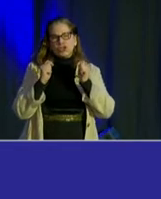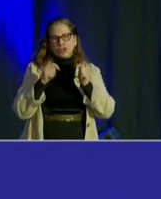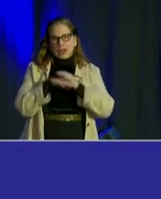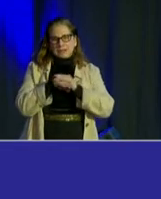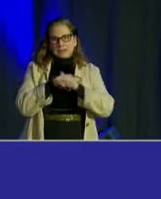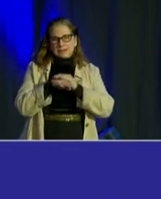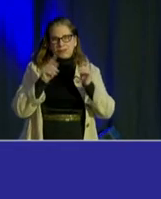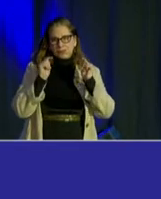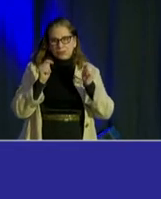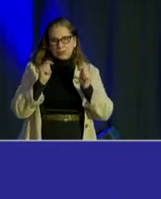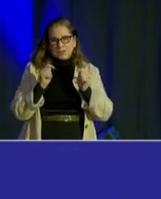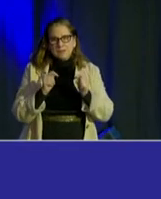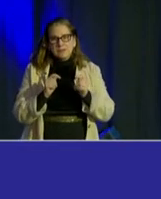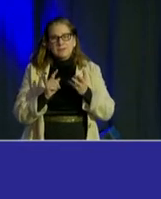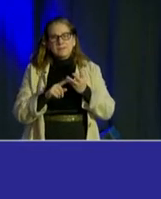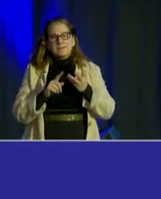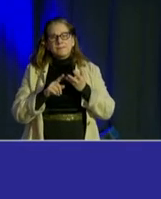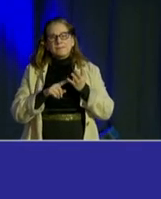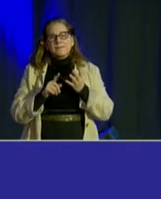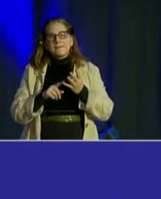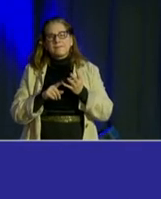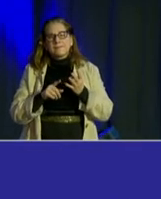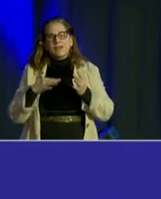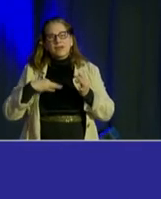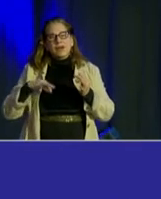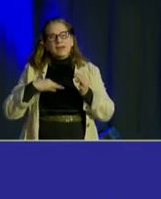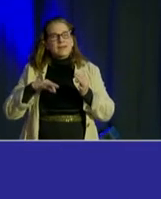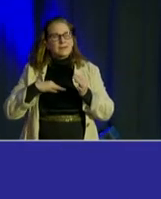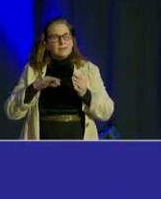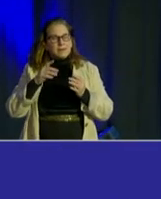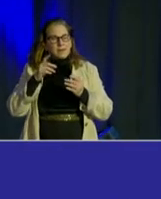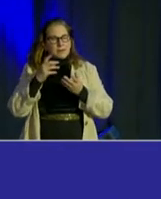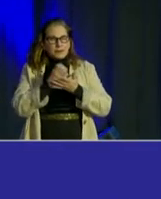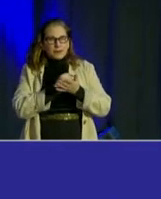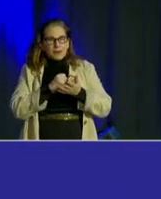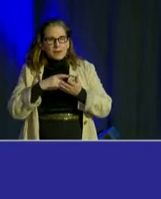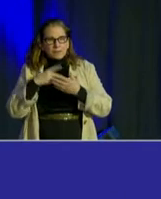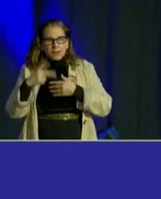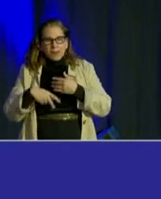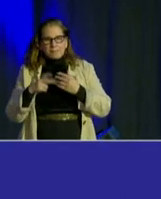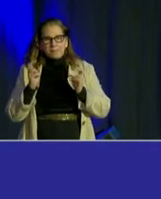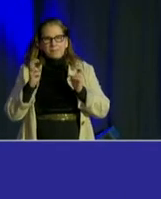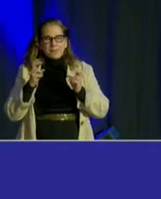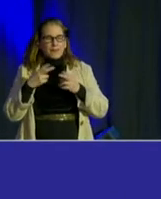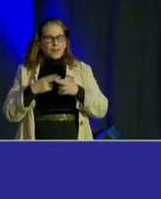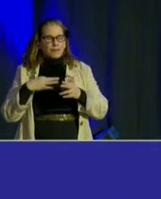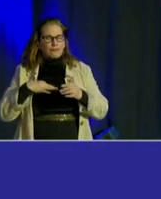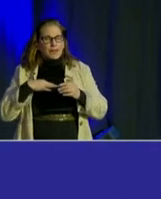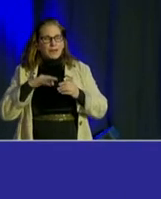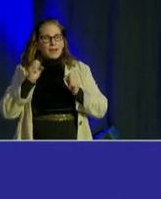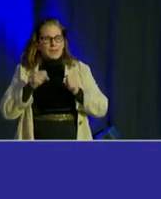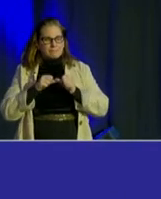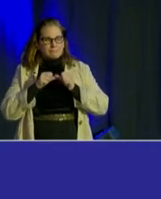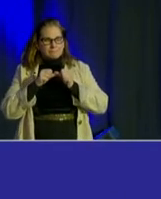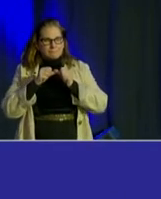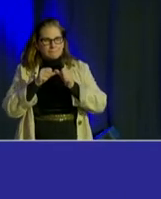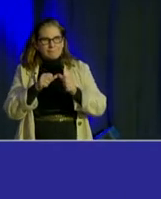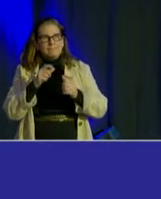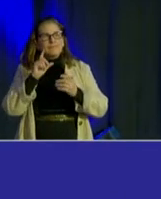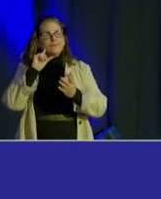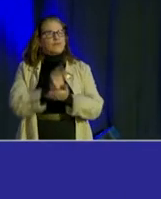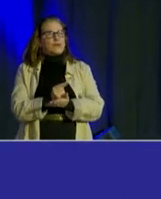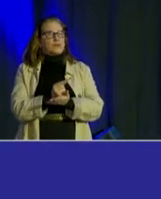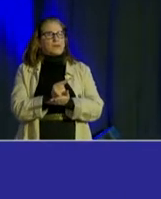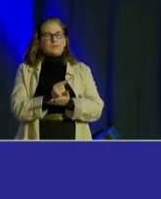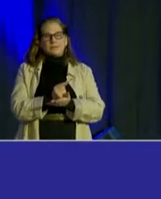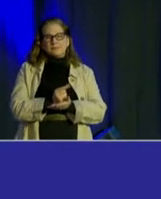program so that our high schoolers stay on track. But I don't just mean in schools. Ensuring a wonderful childhood